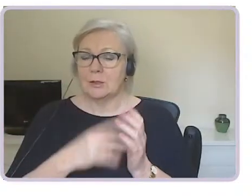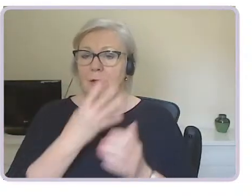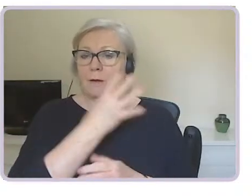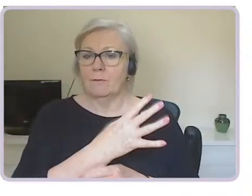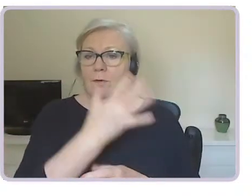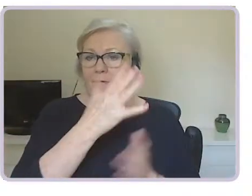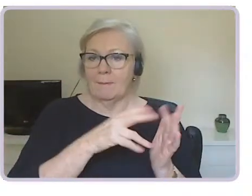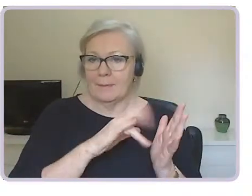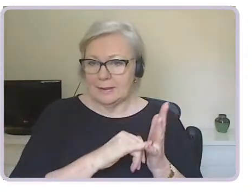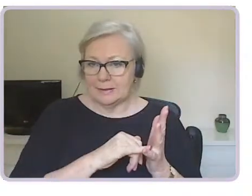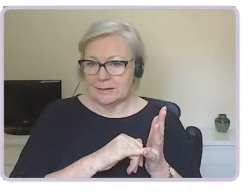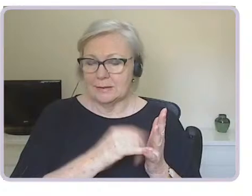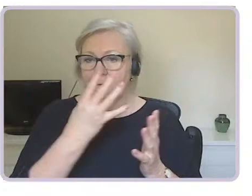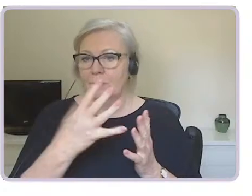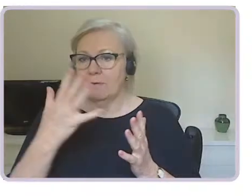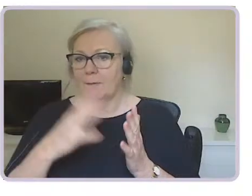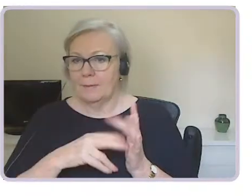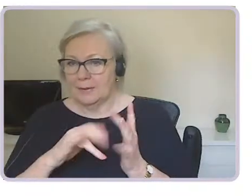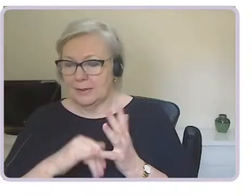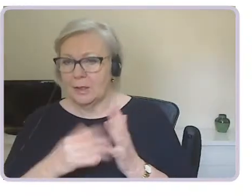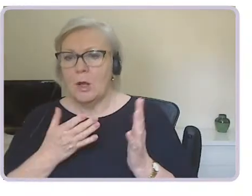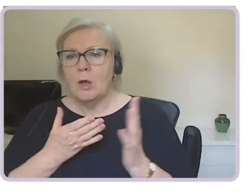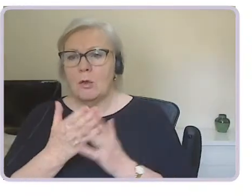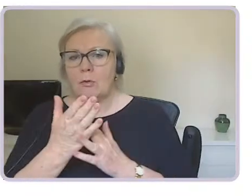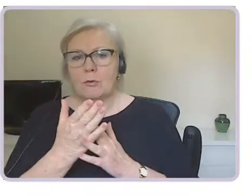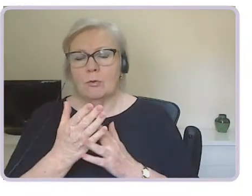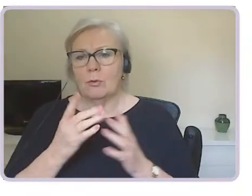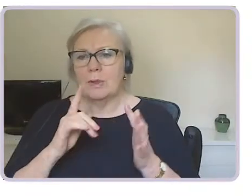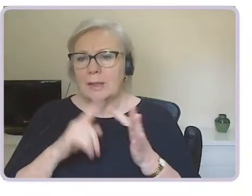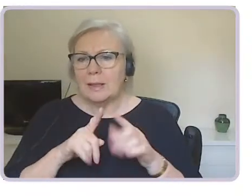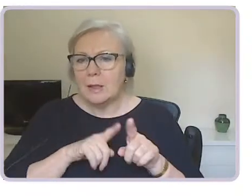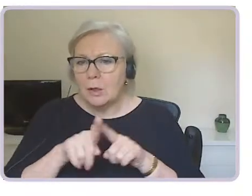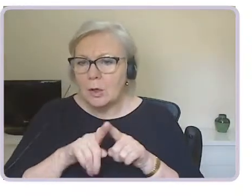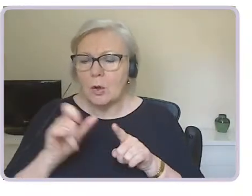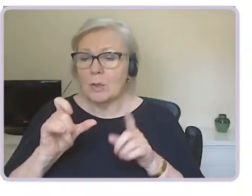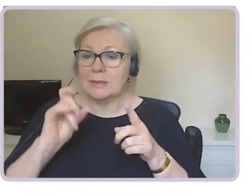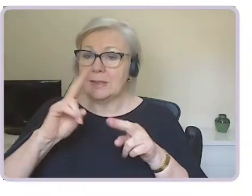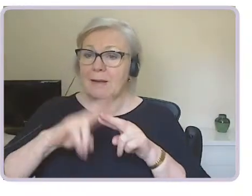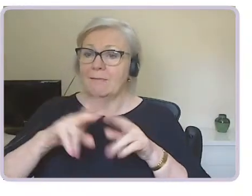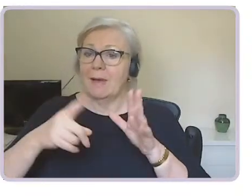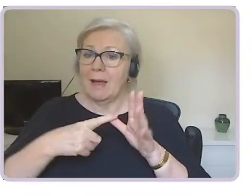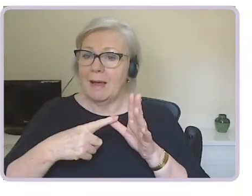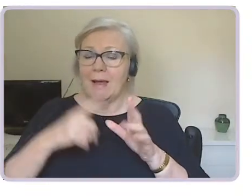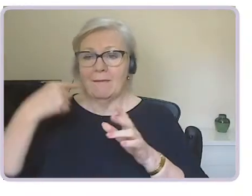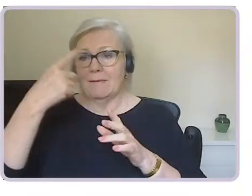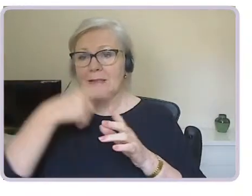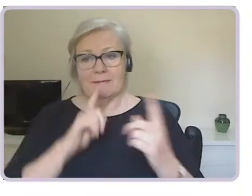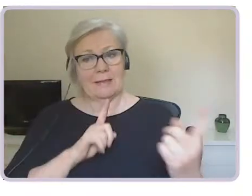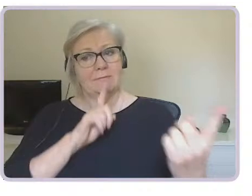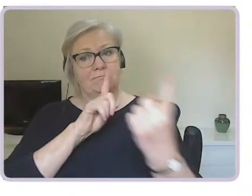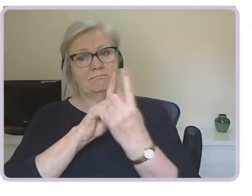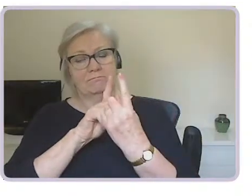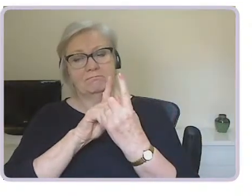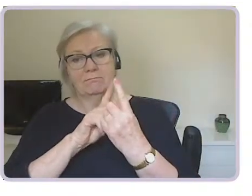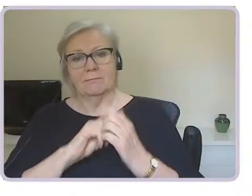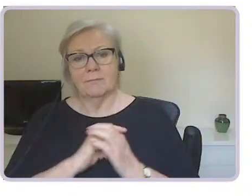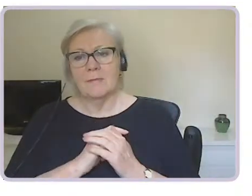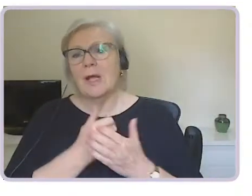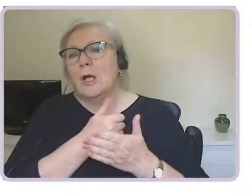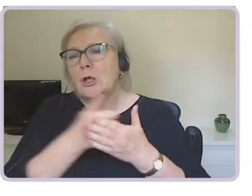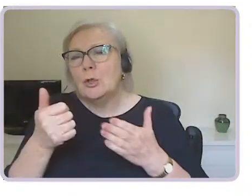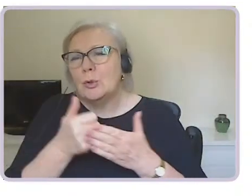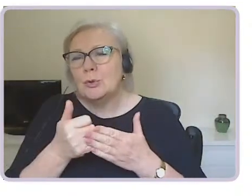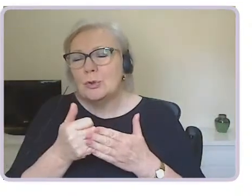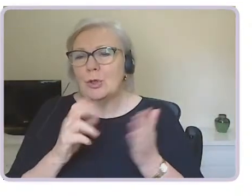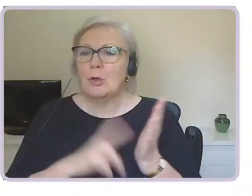through accessing an e-learning module or a CFA face-to-face session, which would, in normal circumstances,